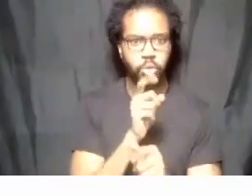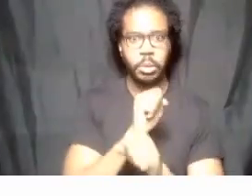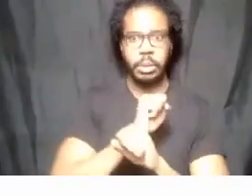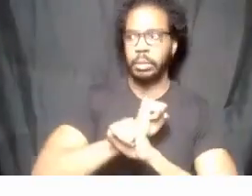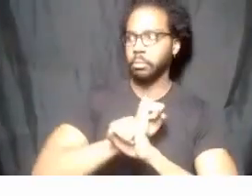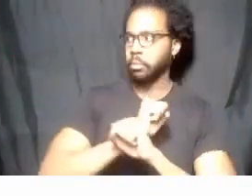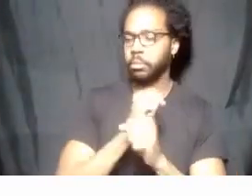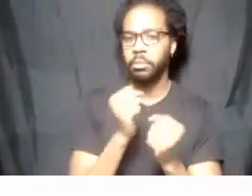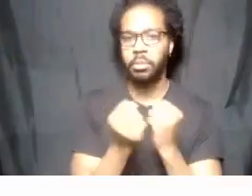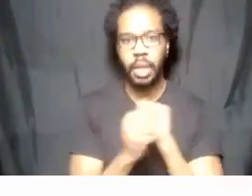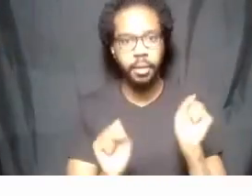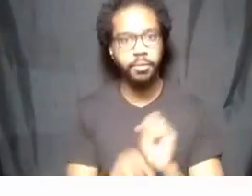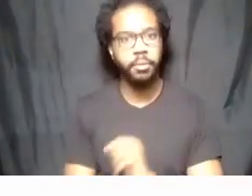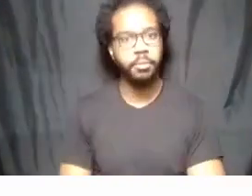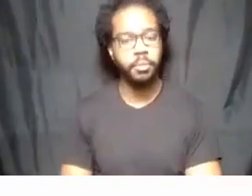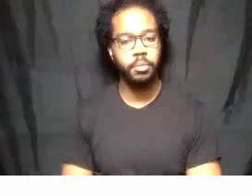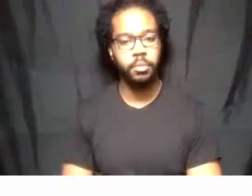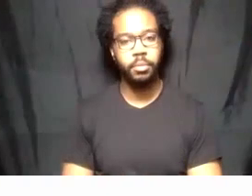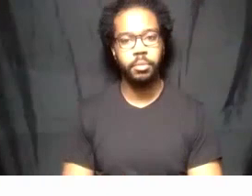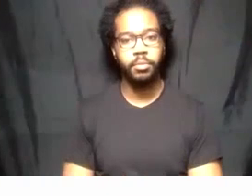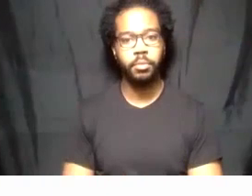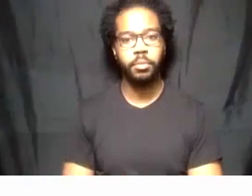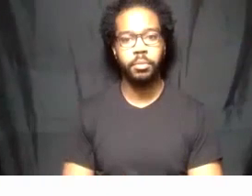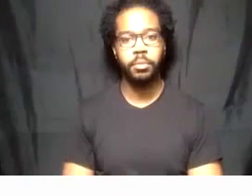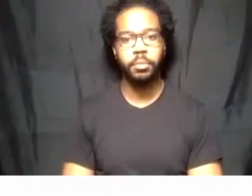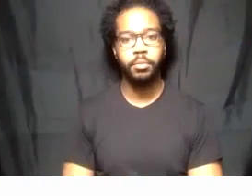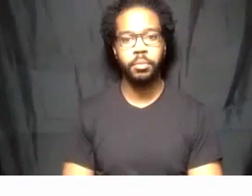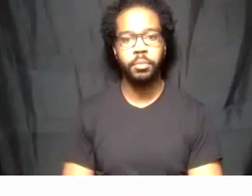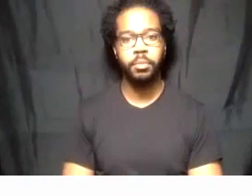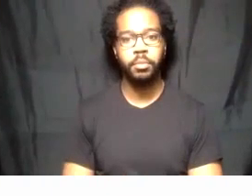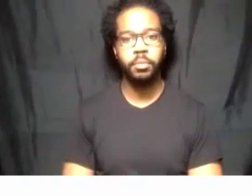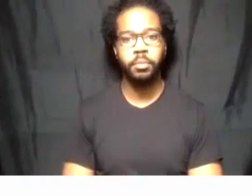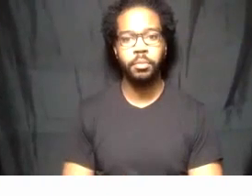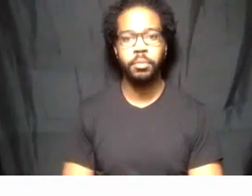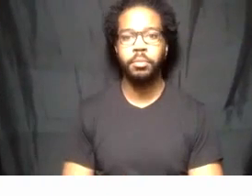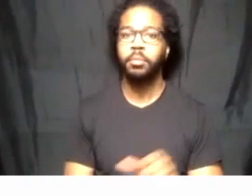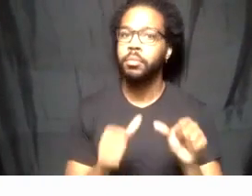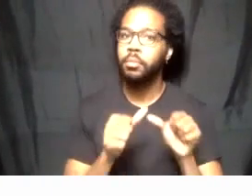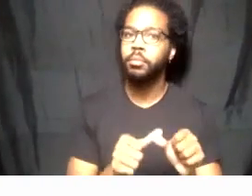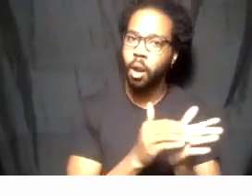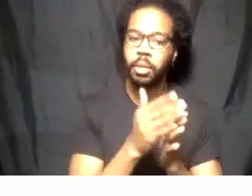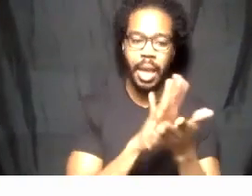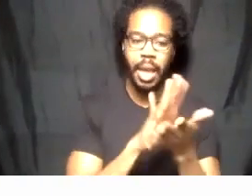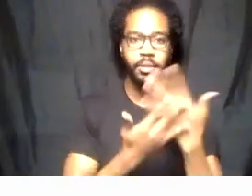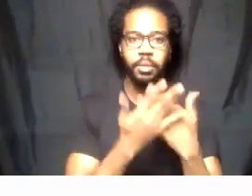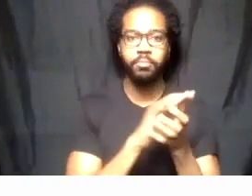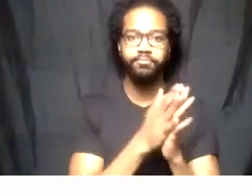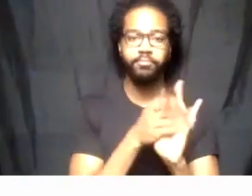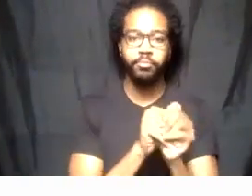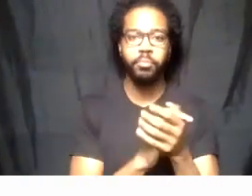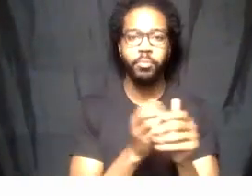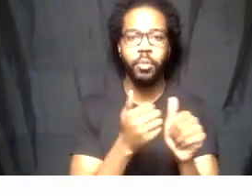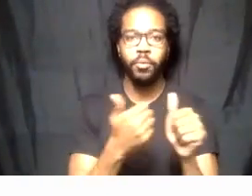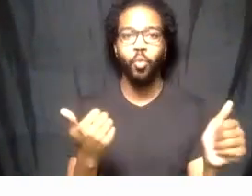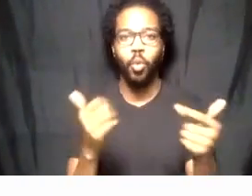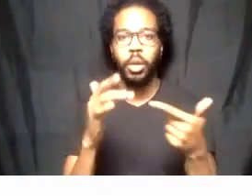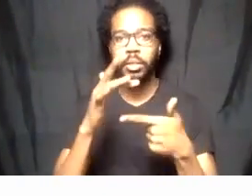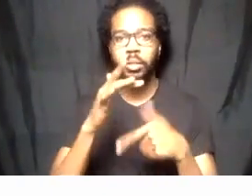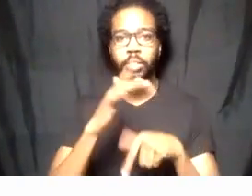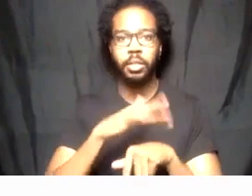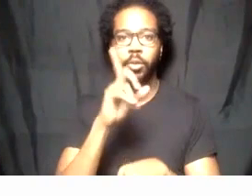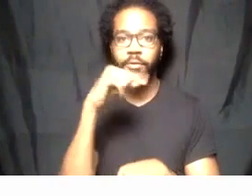ourselves, you know, in terms of frequent hand washing, trying not to touch your face, keeping your